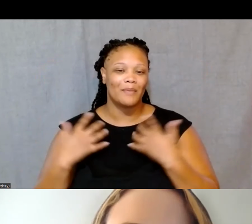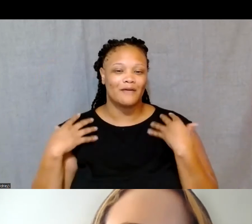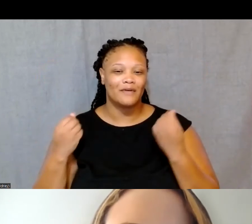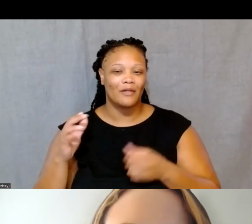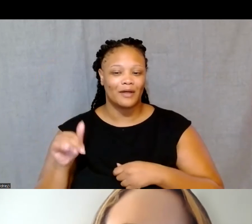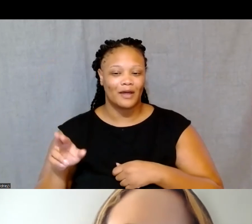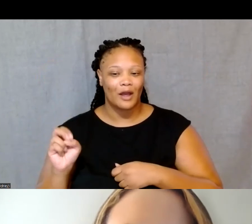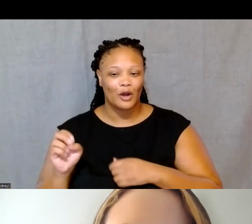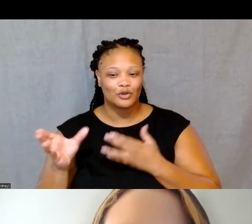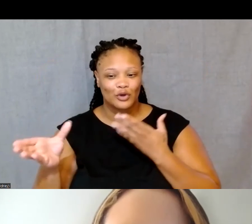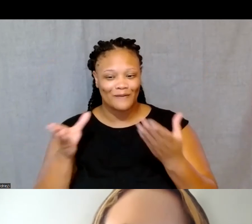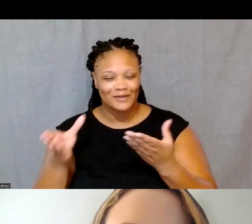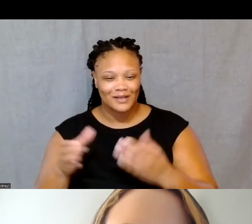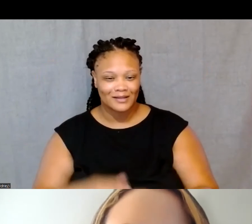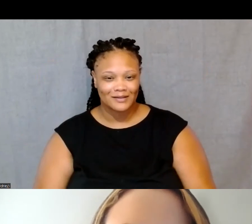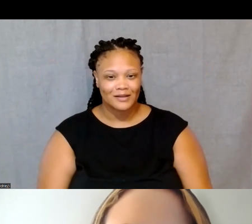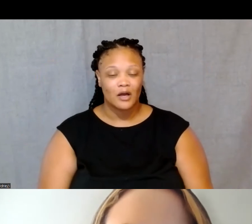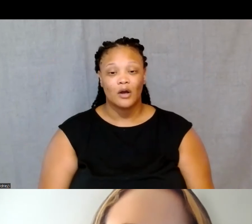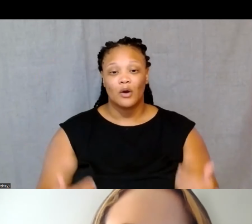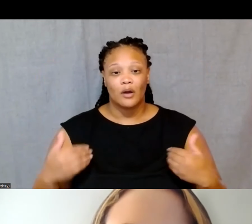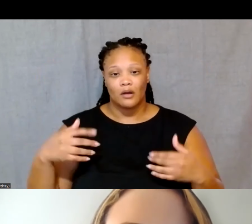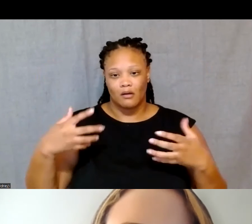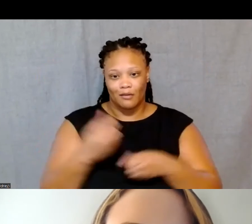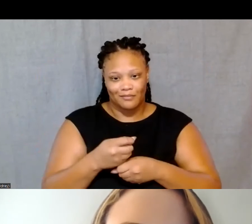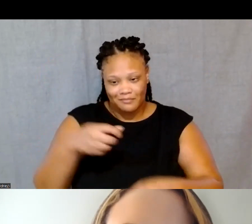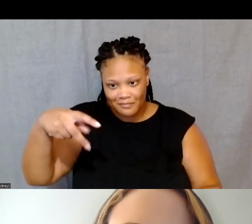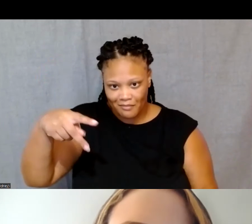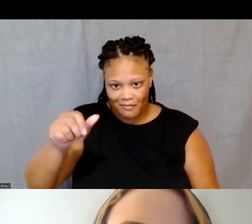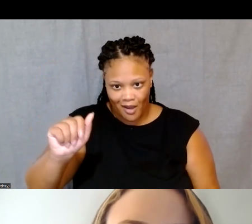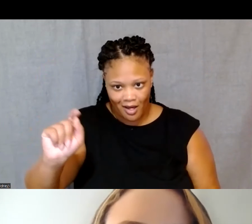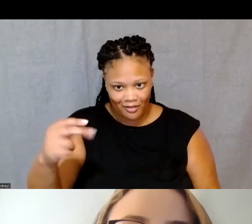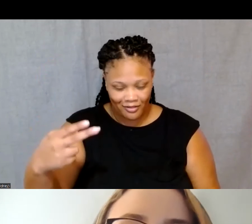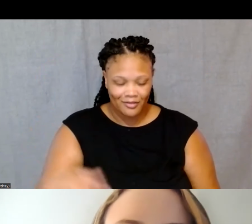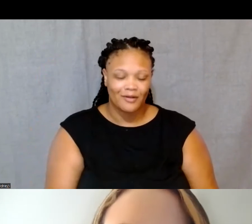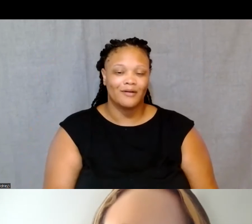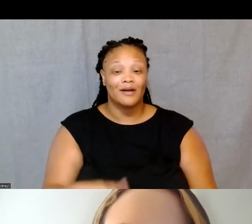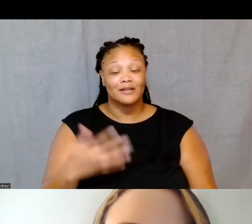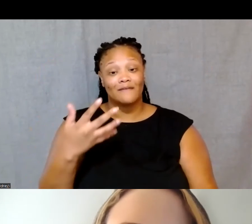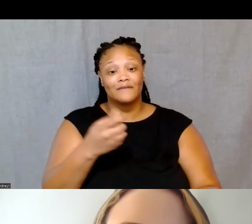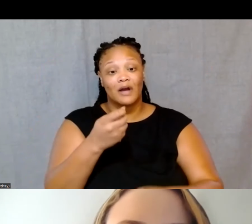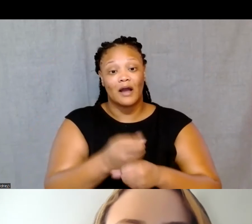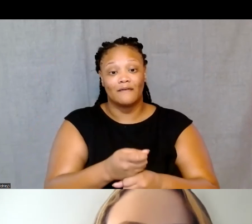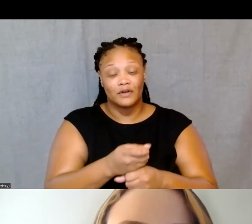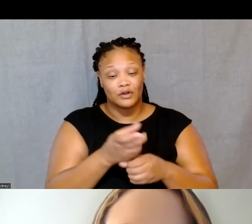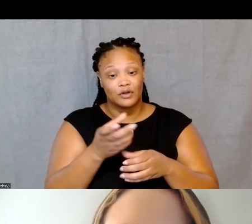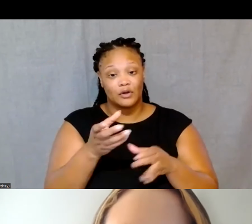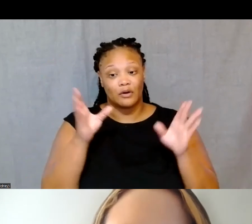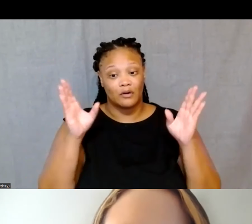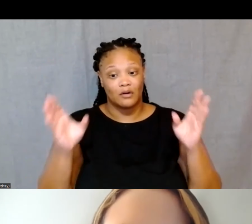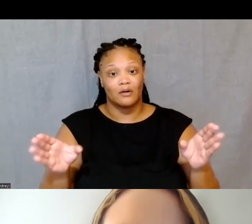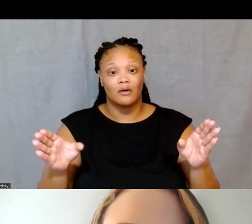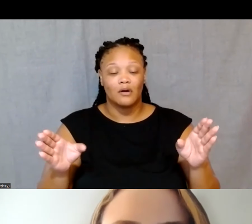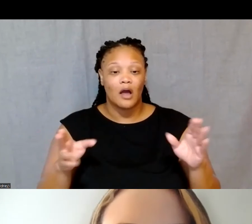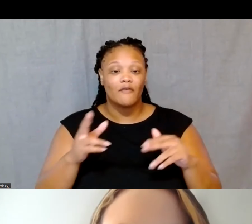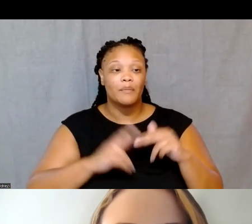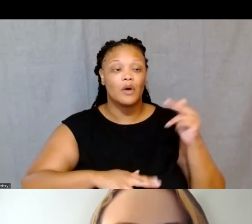a 5-year Medi-Cal initiative that is building up the capacity and infrastructure of on-the-ground partners. And